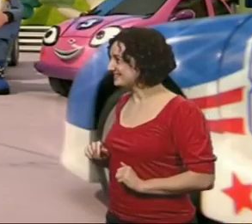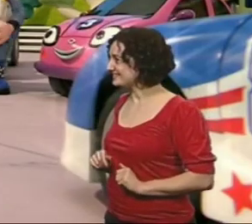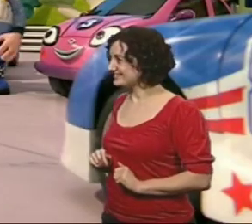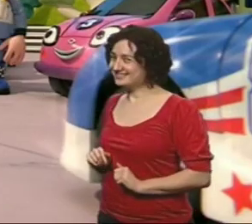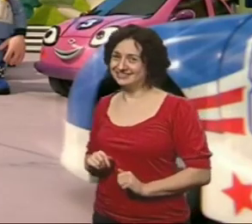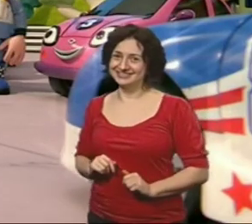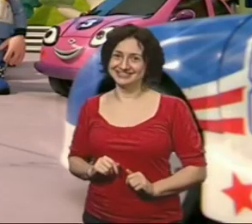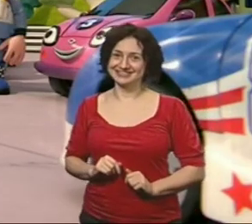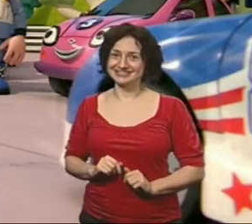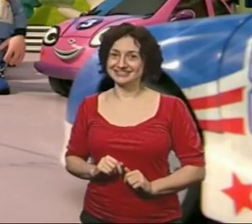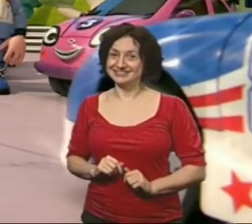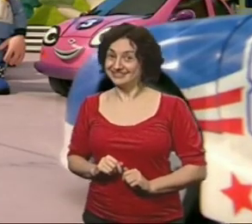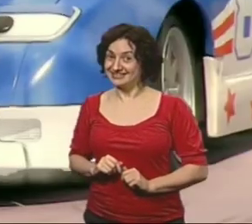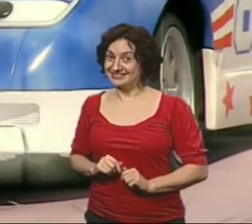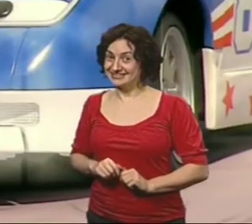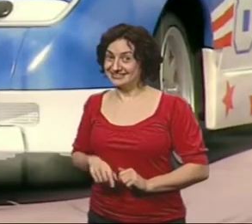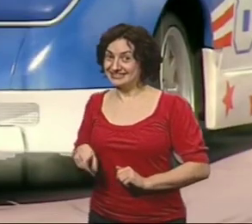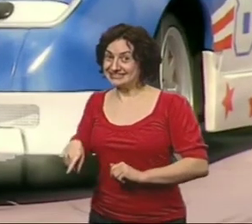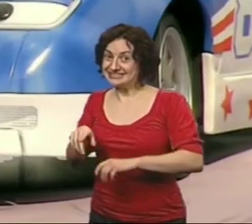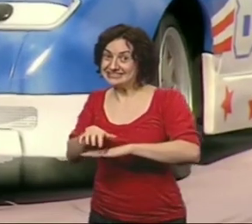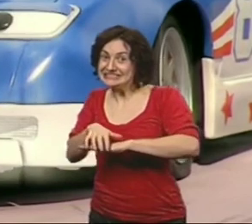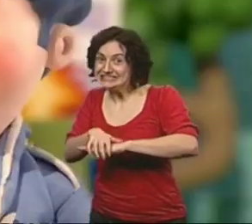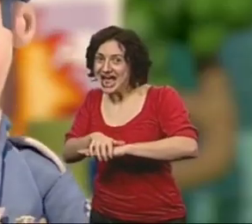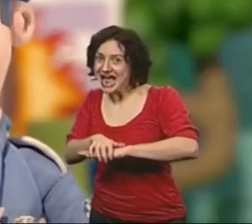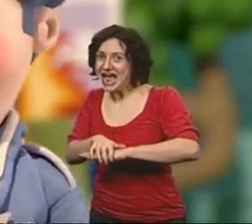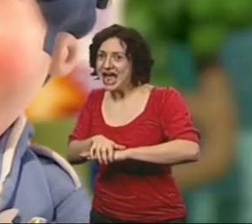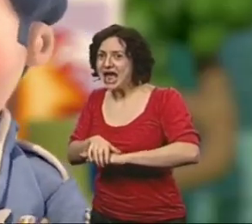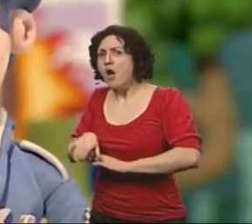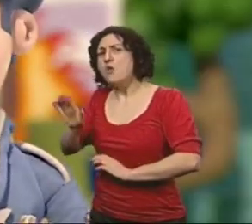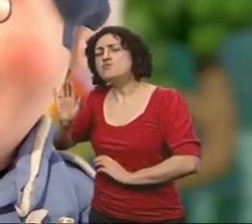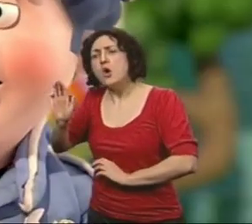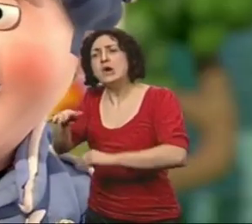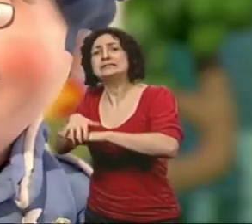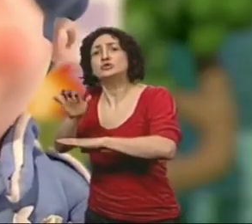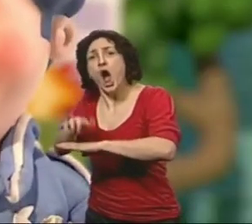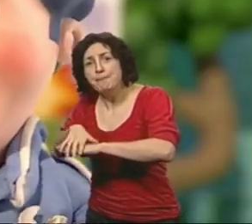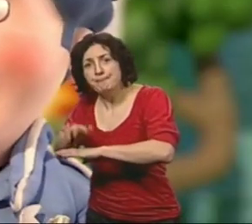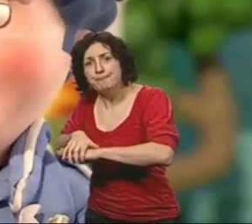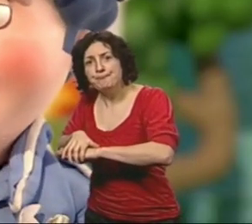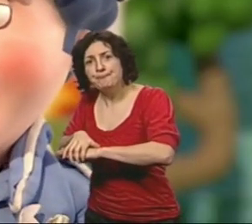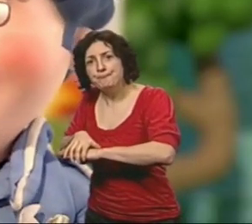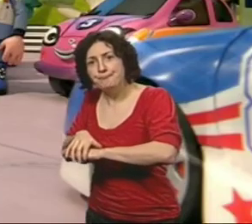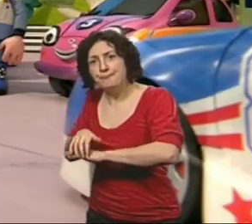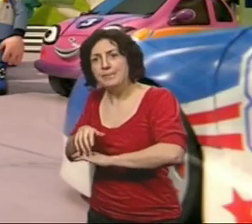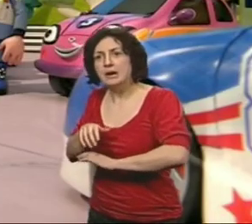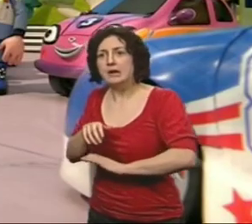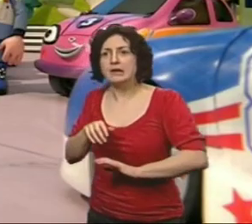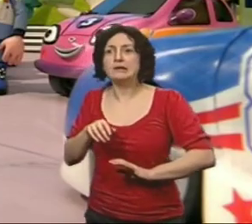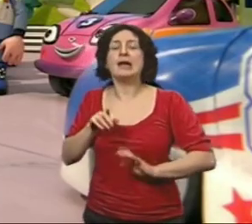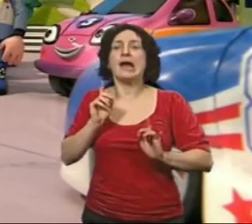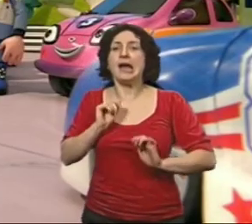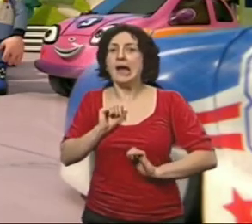And this is Tin Tag. Actually, his name's Tin Top, Mr. Carburetta. Oh,